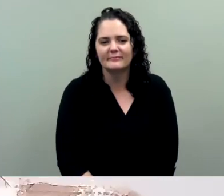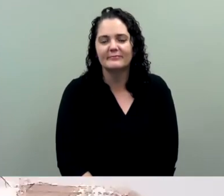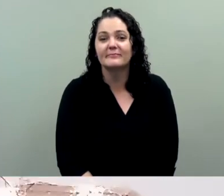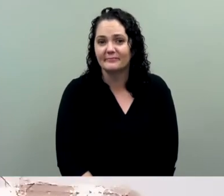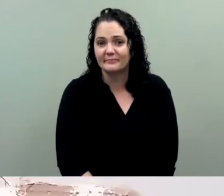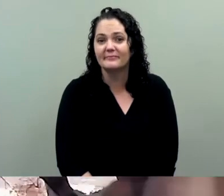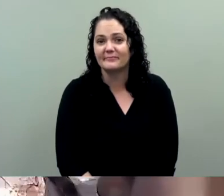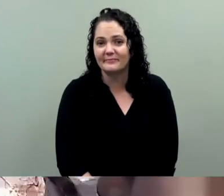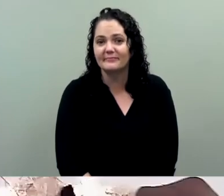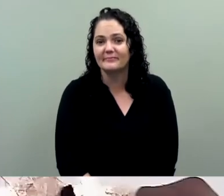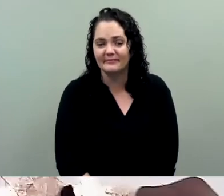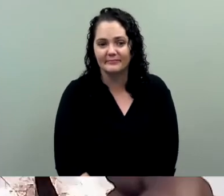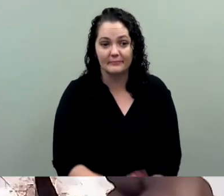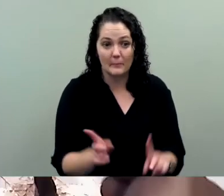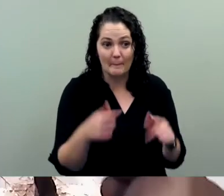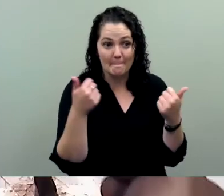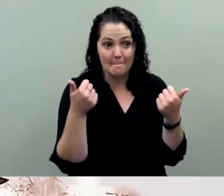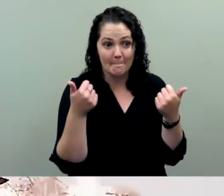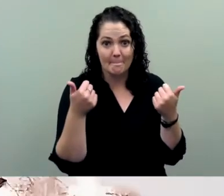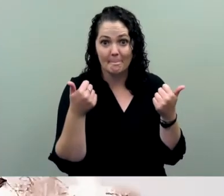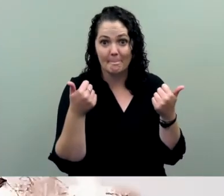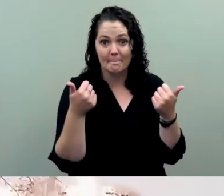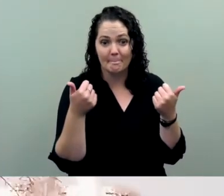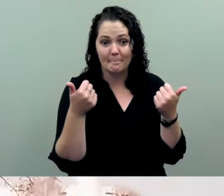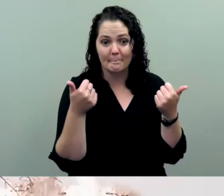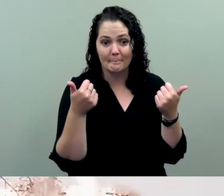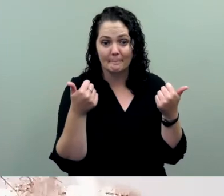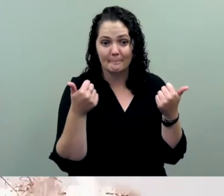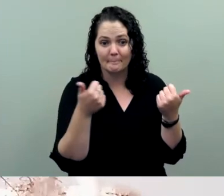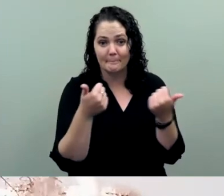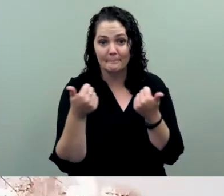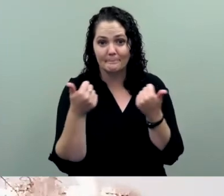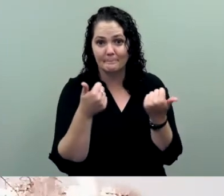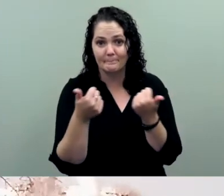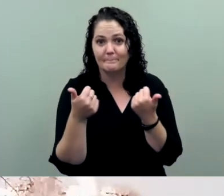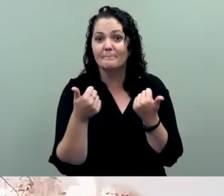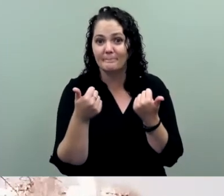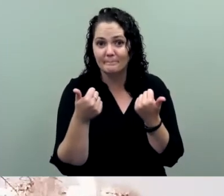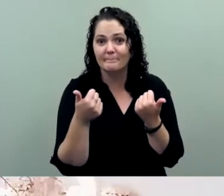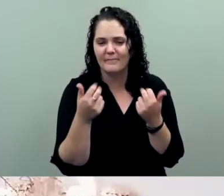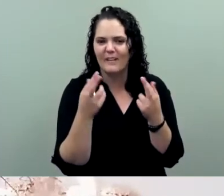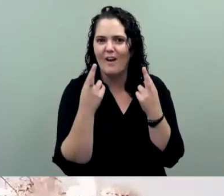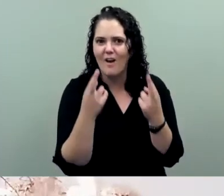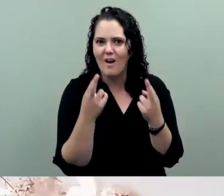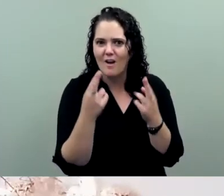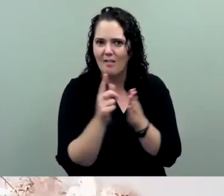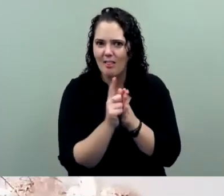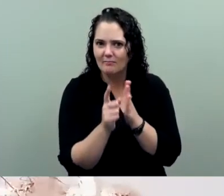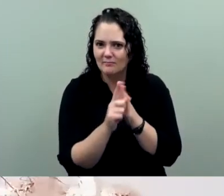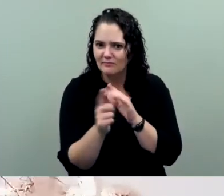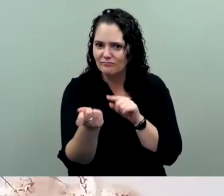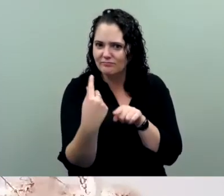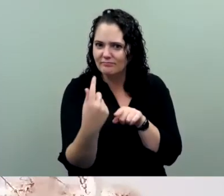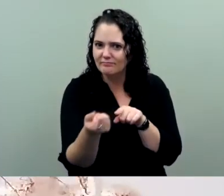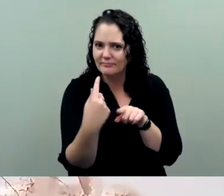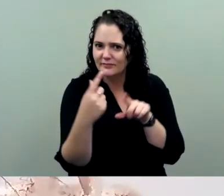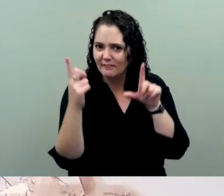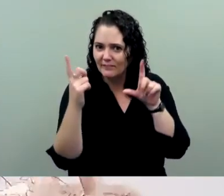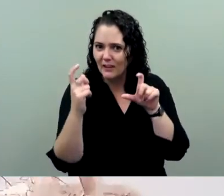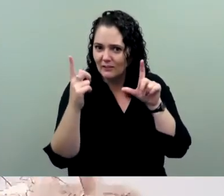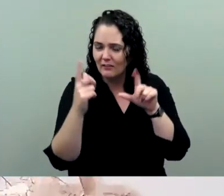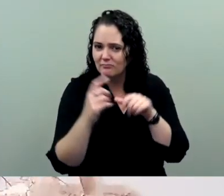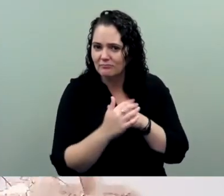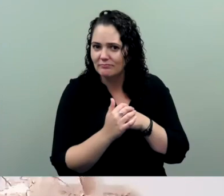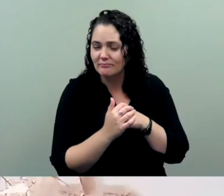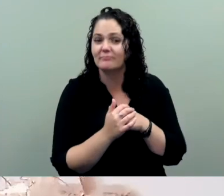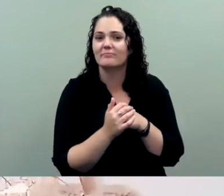That's it. All right, how's everybody doing out there? I hope we see some amazing photographs, not only of your drawings, but